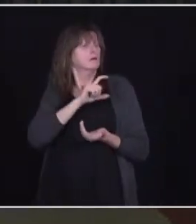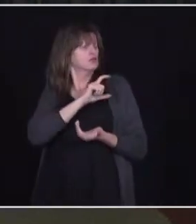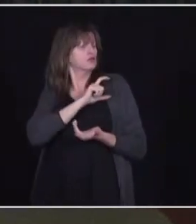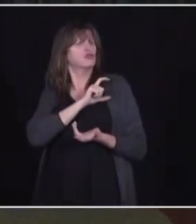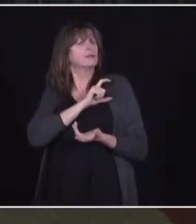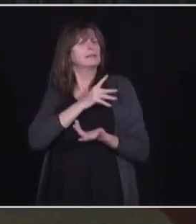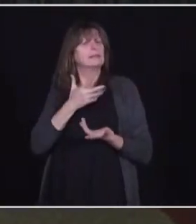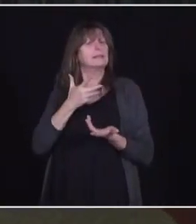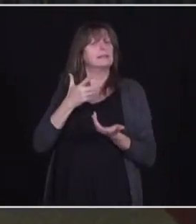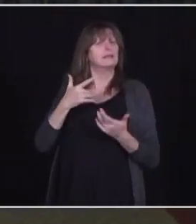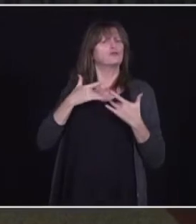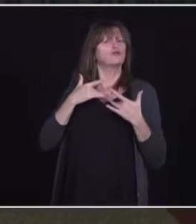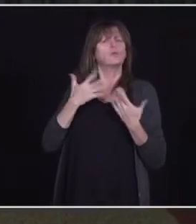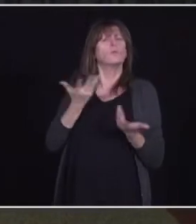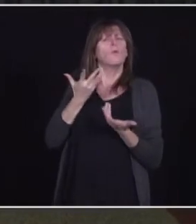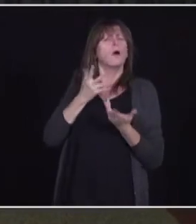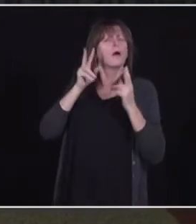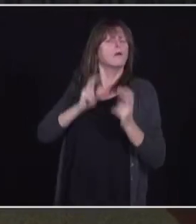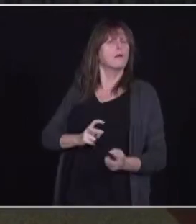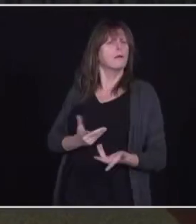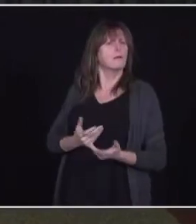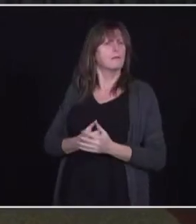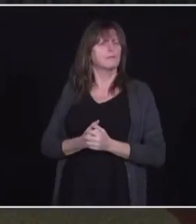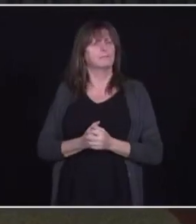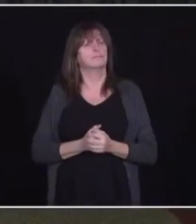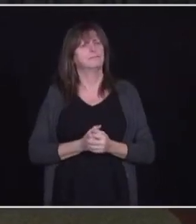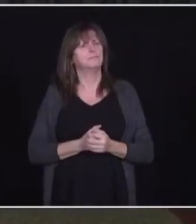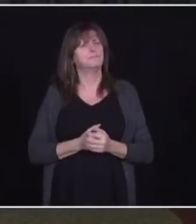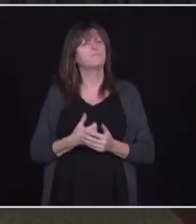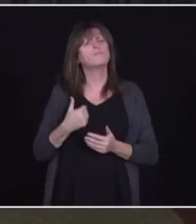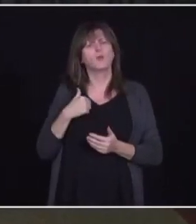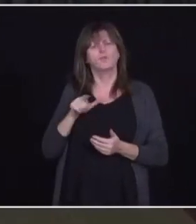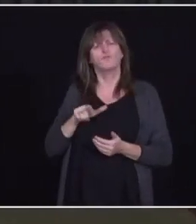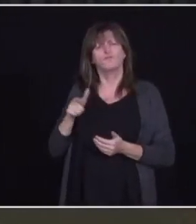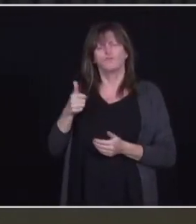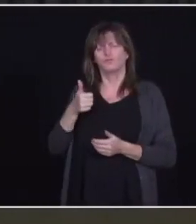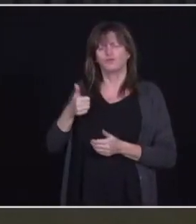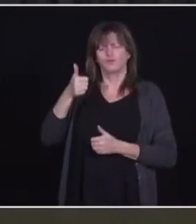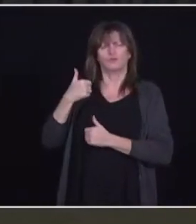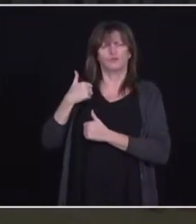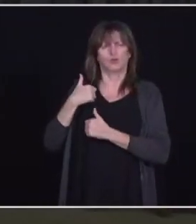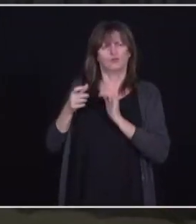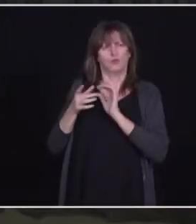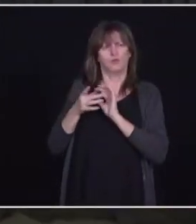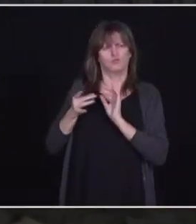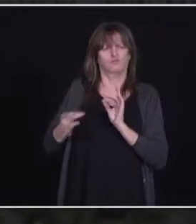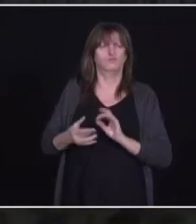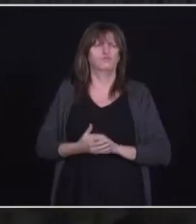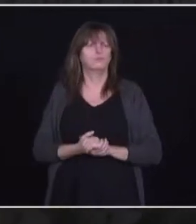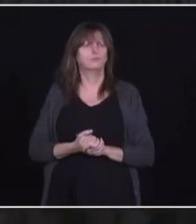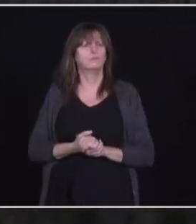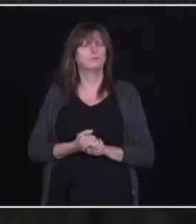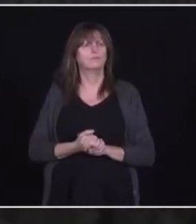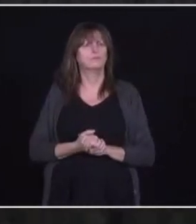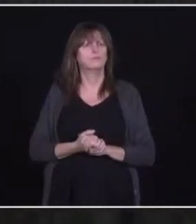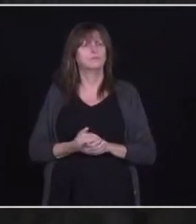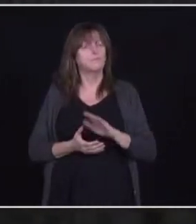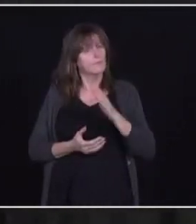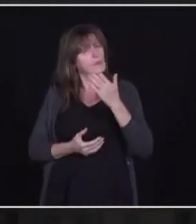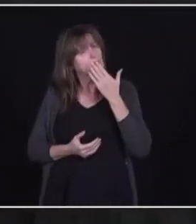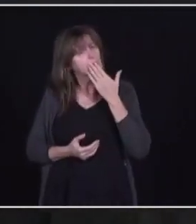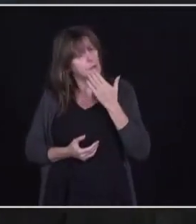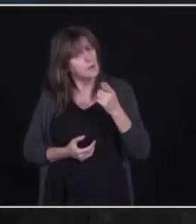pass it over to General Hillier and then over to the Solicitor General after the General. Laura, thank you for the question.